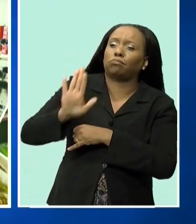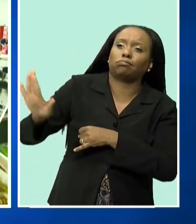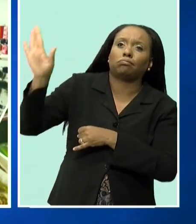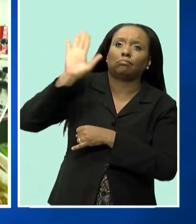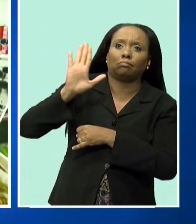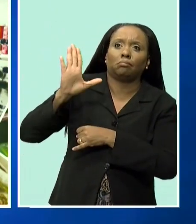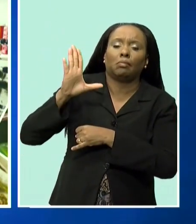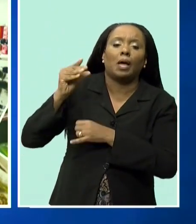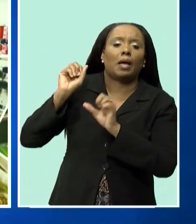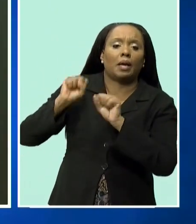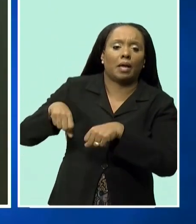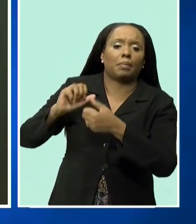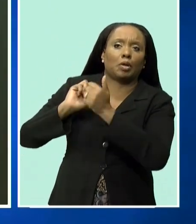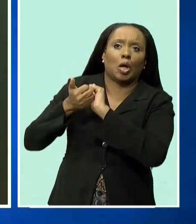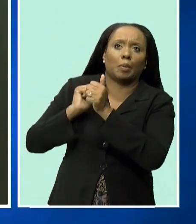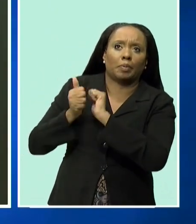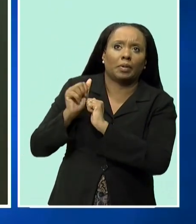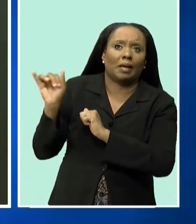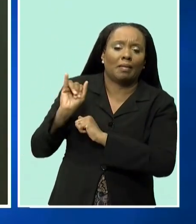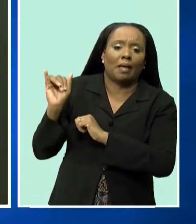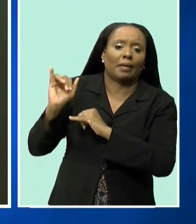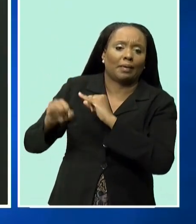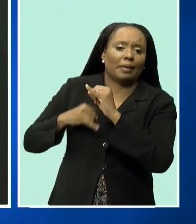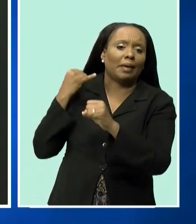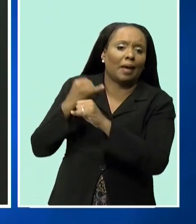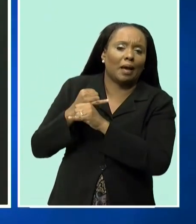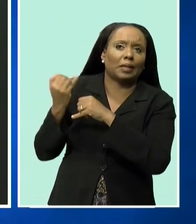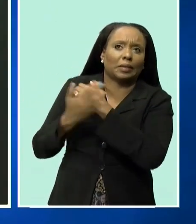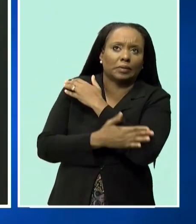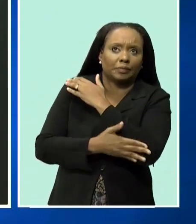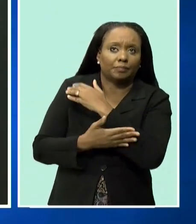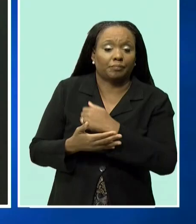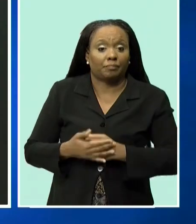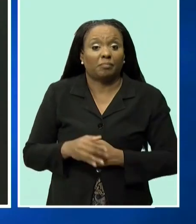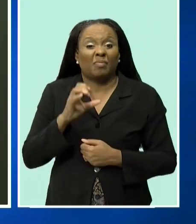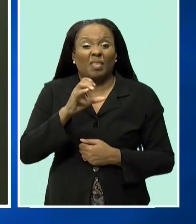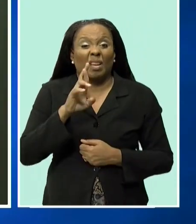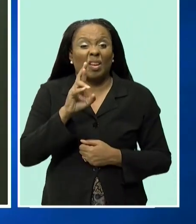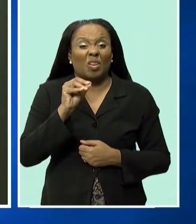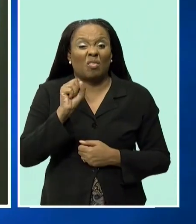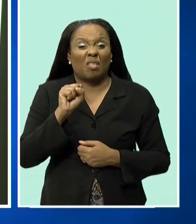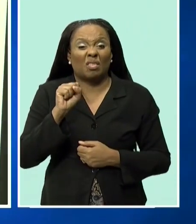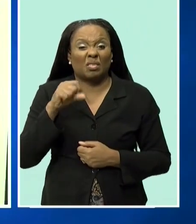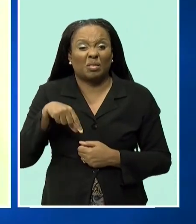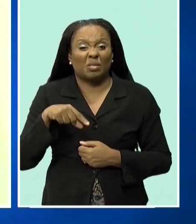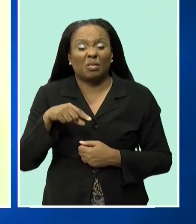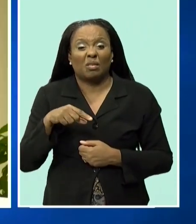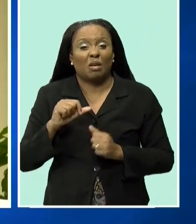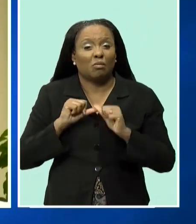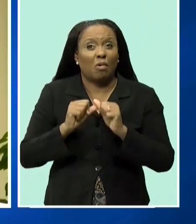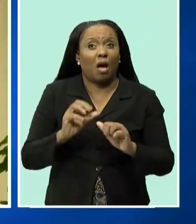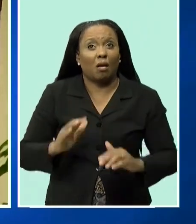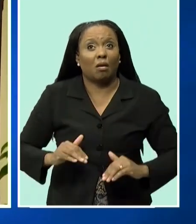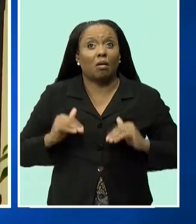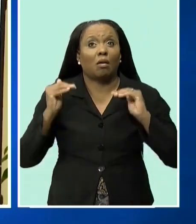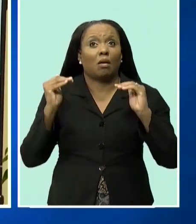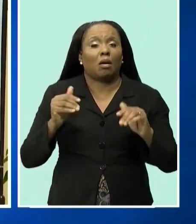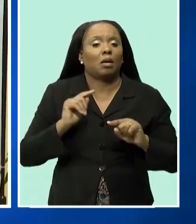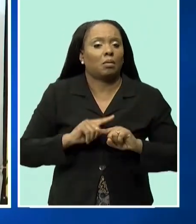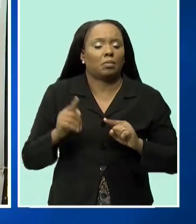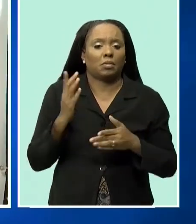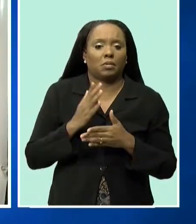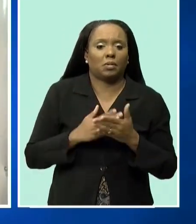markets. Minister Simmons said CROSSQ had been constantly raising the bar, but some regional accreditation issues were